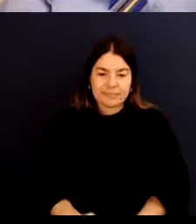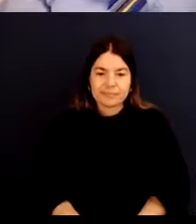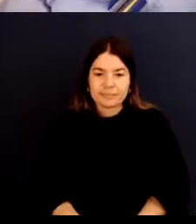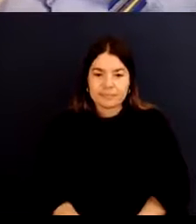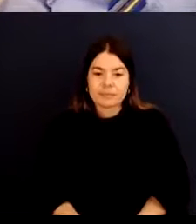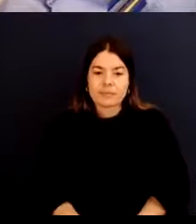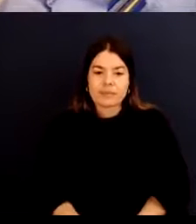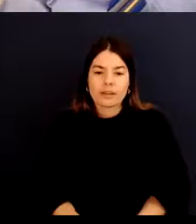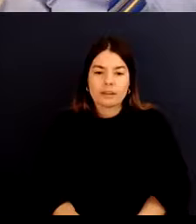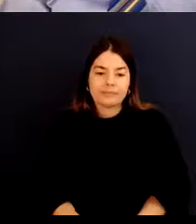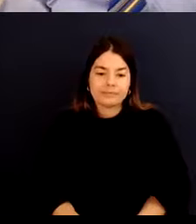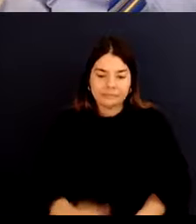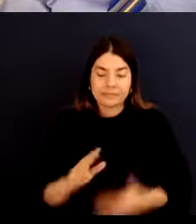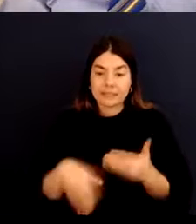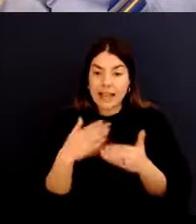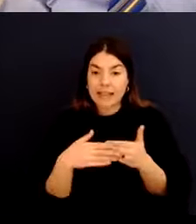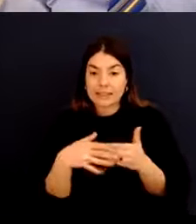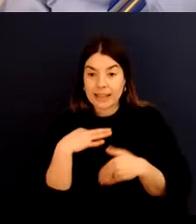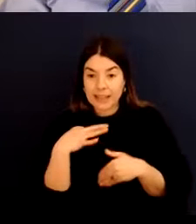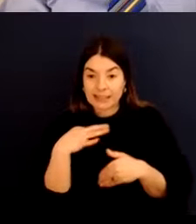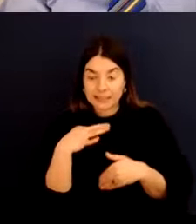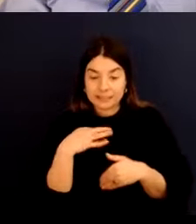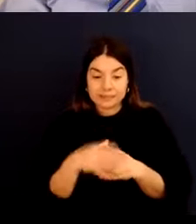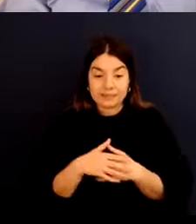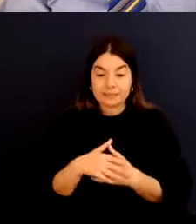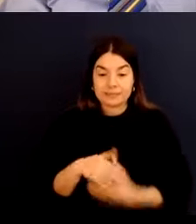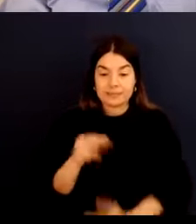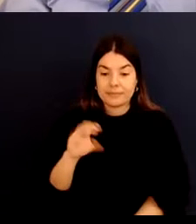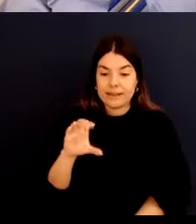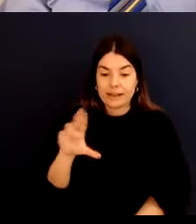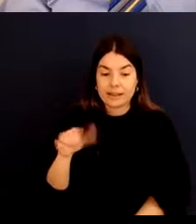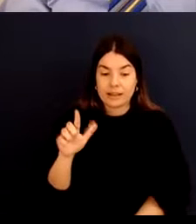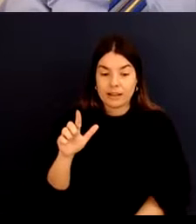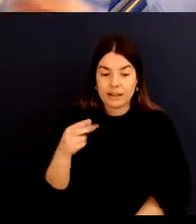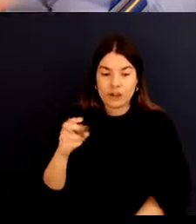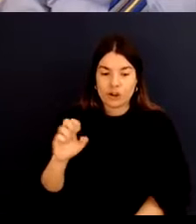And the next candidate is Michael Good.